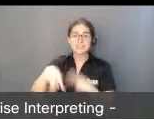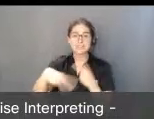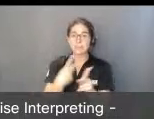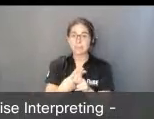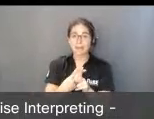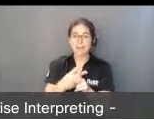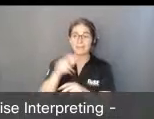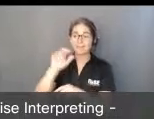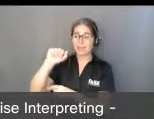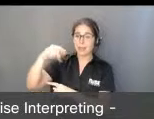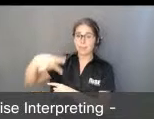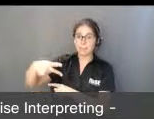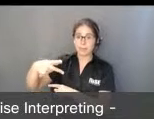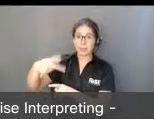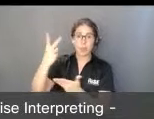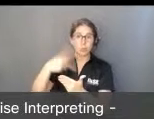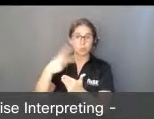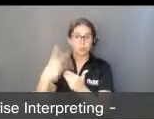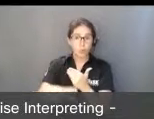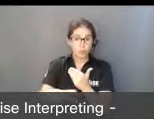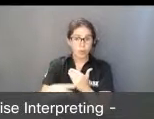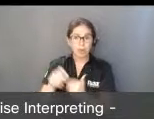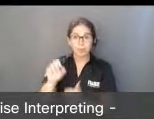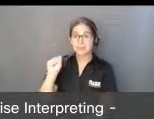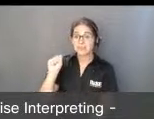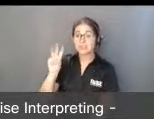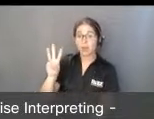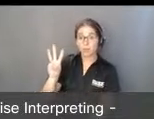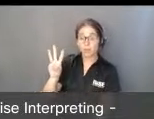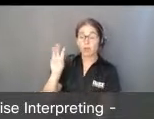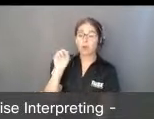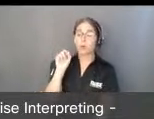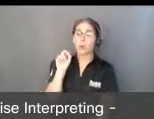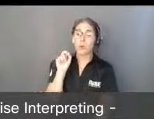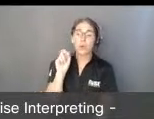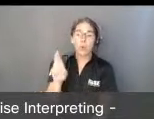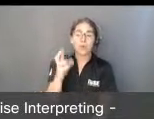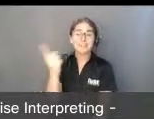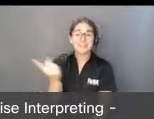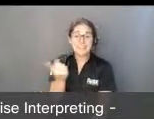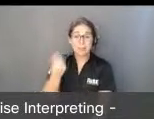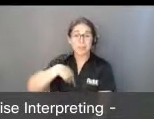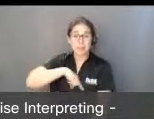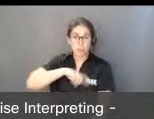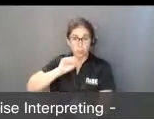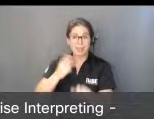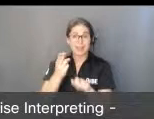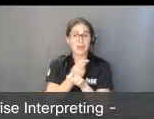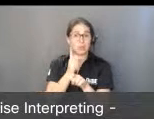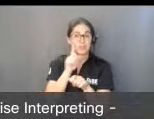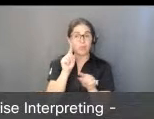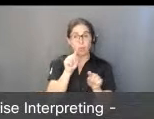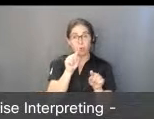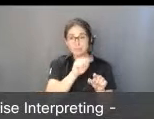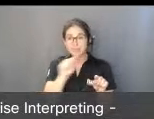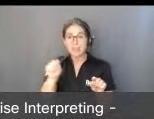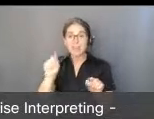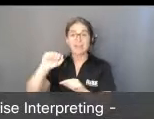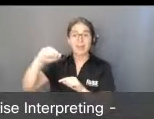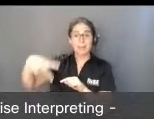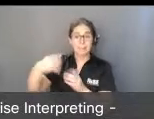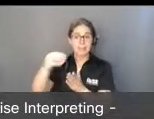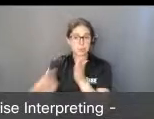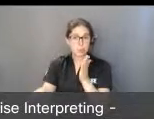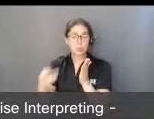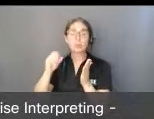placement software or something that we could utilize, or are we going to rely on our advanced